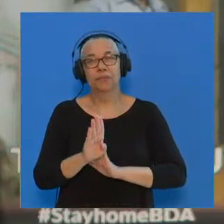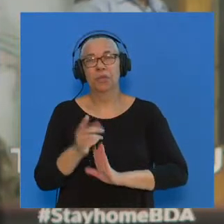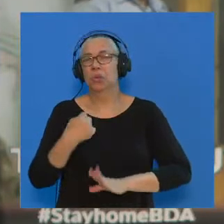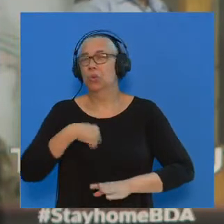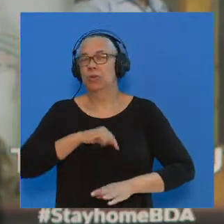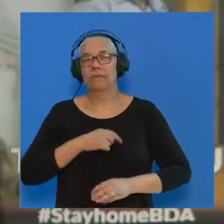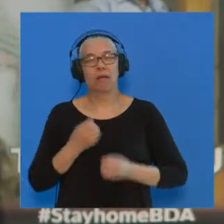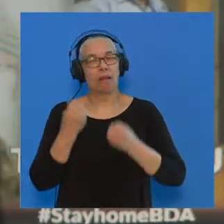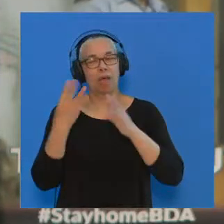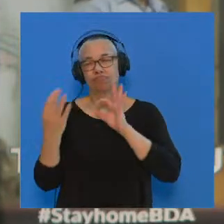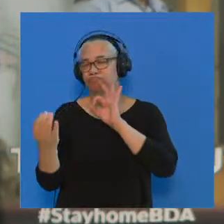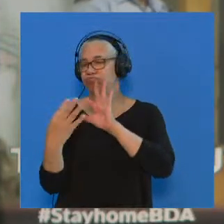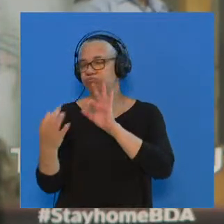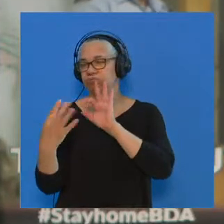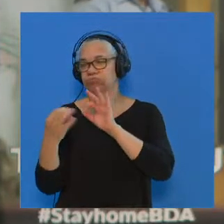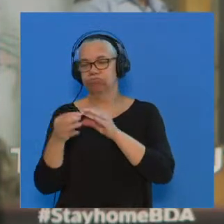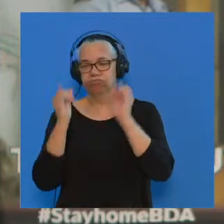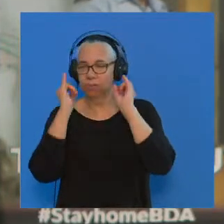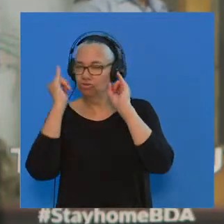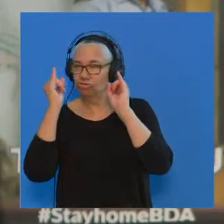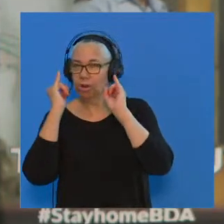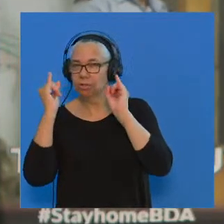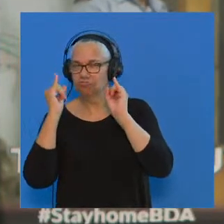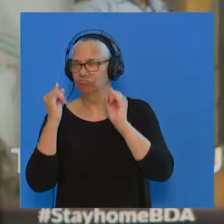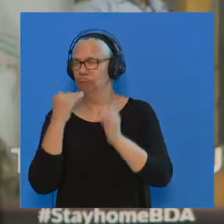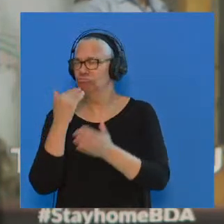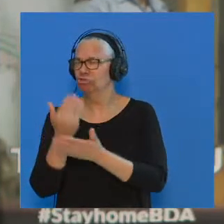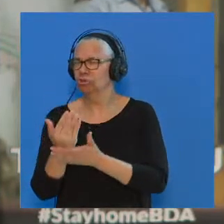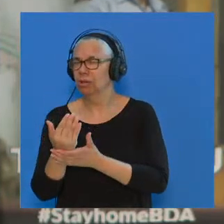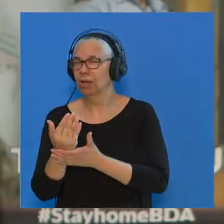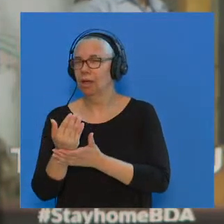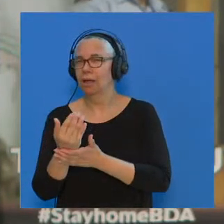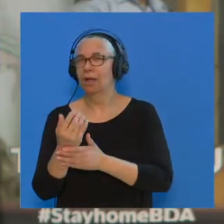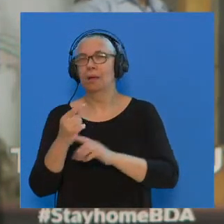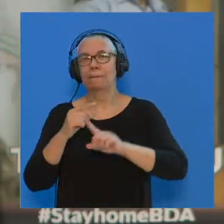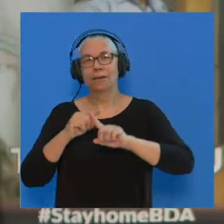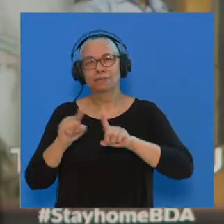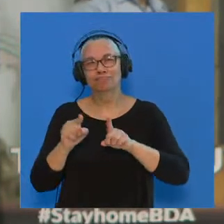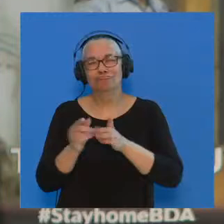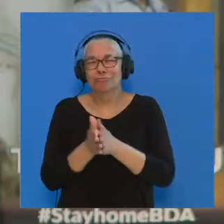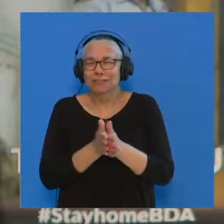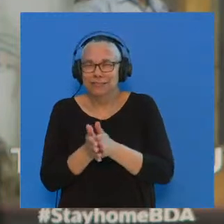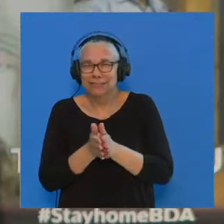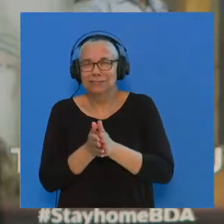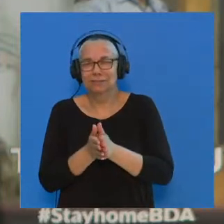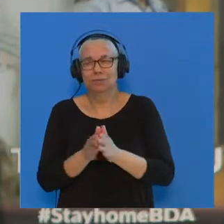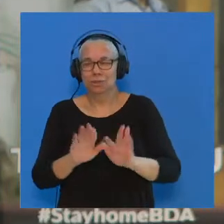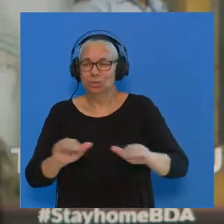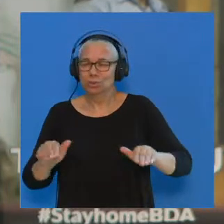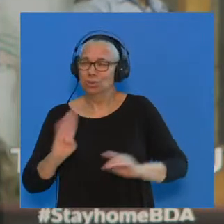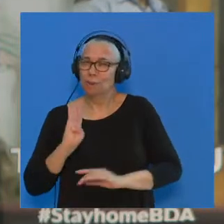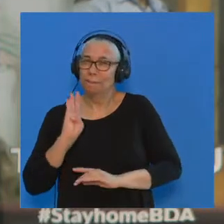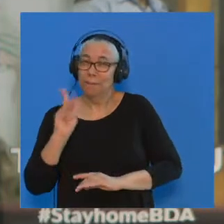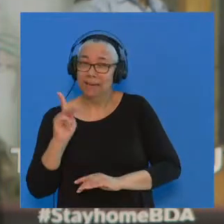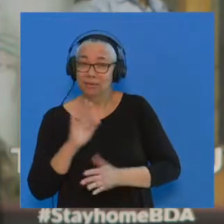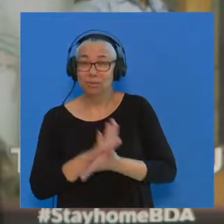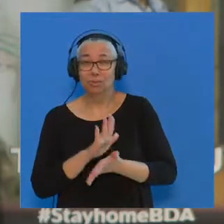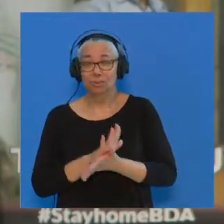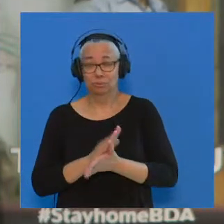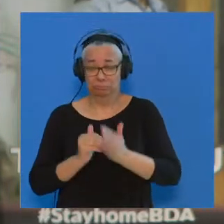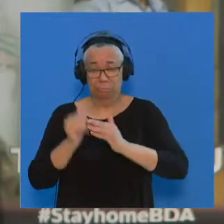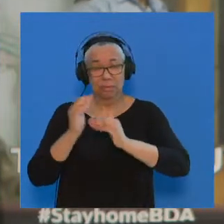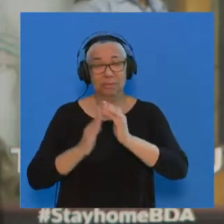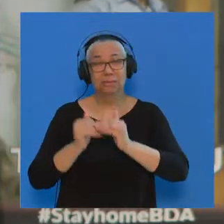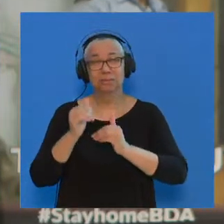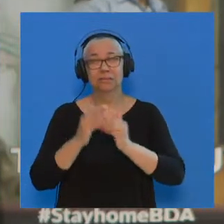remote instruction and though it's worked very well, I think that we are looking forward to students returning back to school buildings,